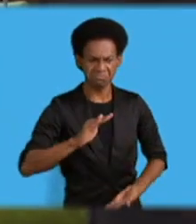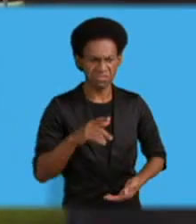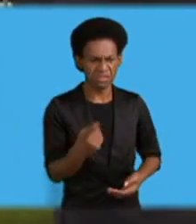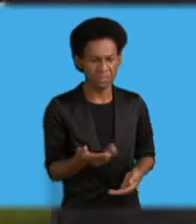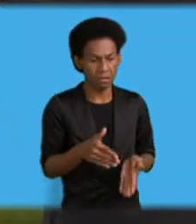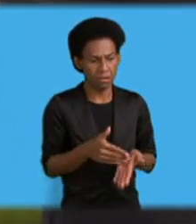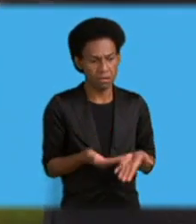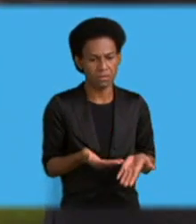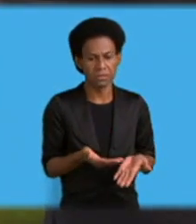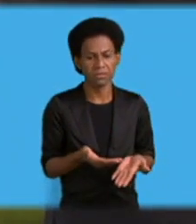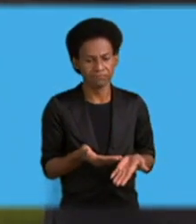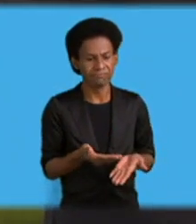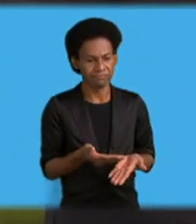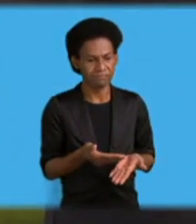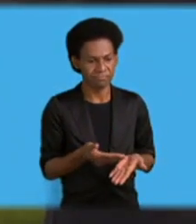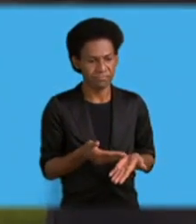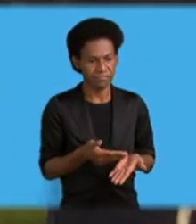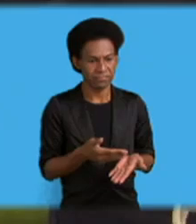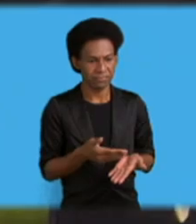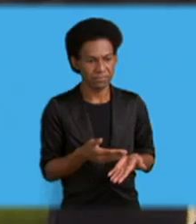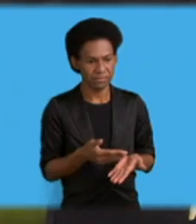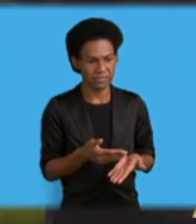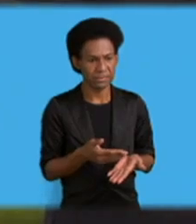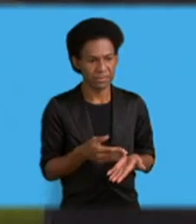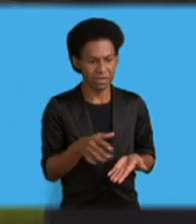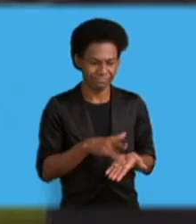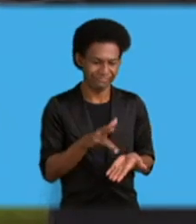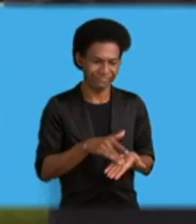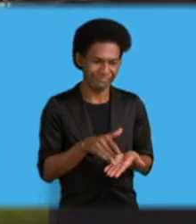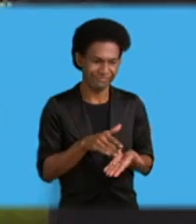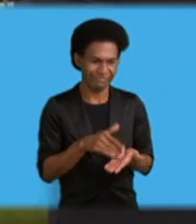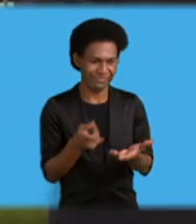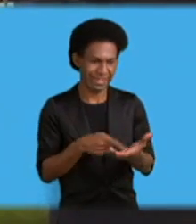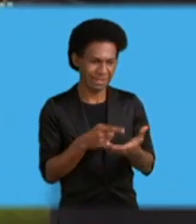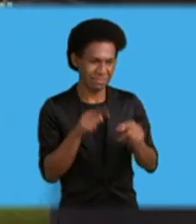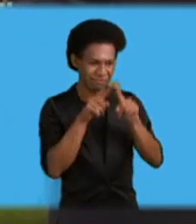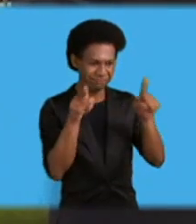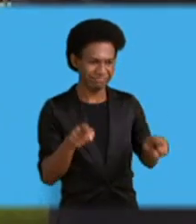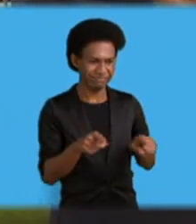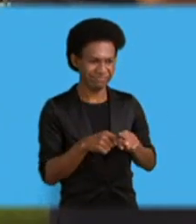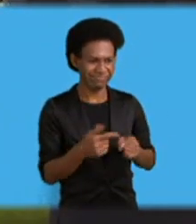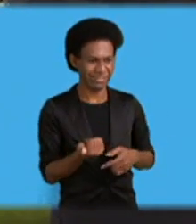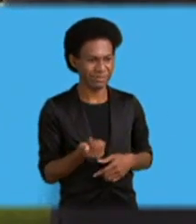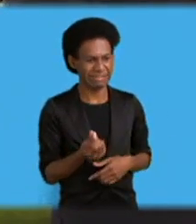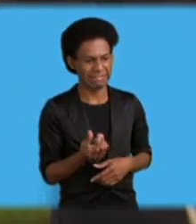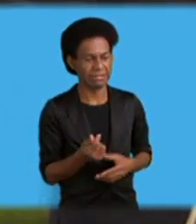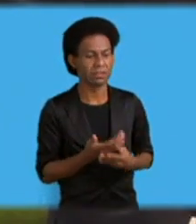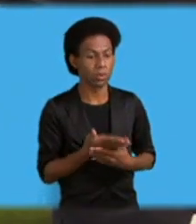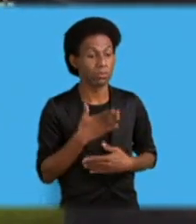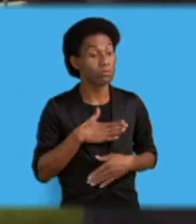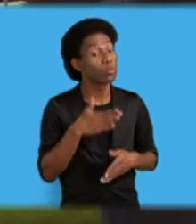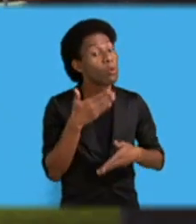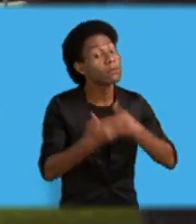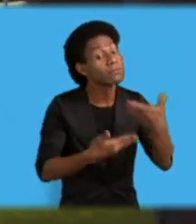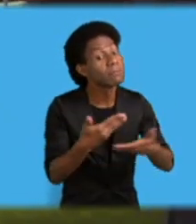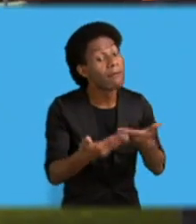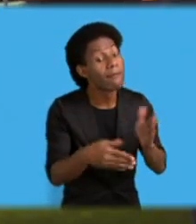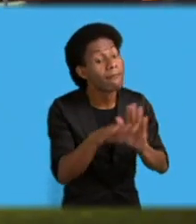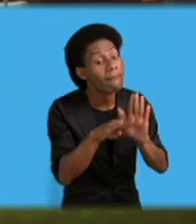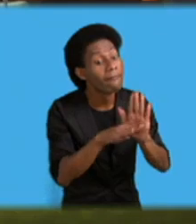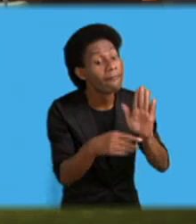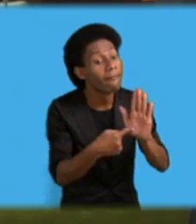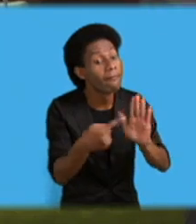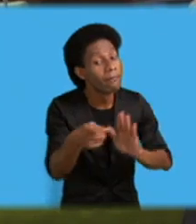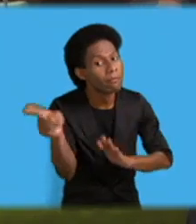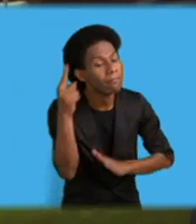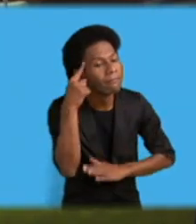provide that on apps. But Madam Speaker, the reality to have that logic again, which obviously is missing, to say we want the tourists to be able